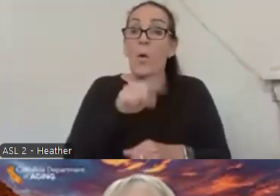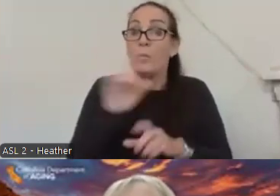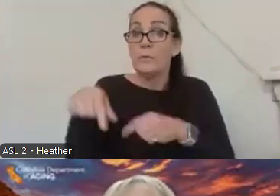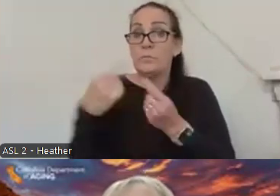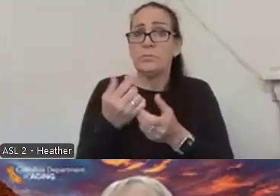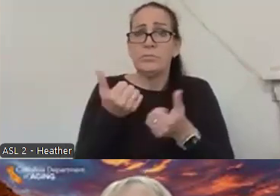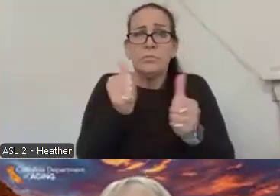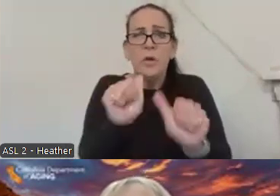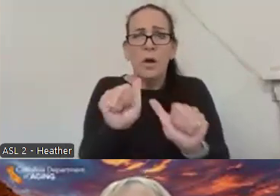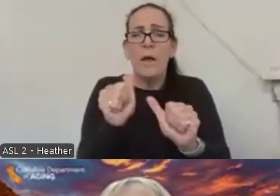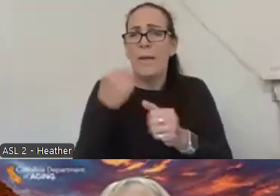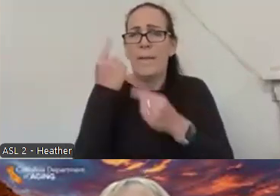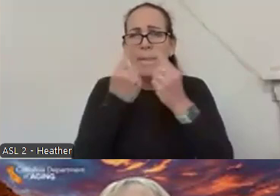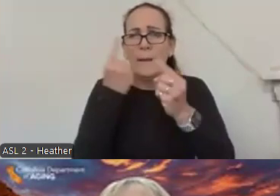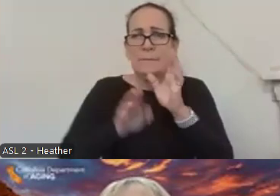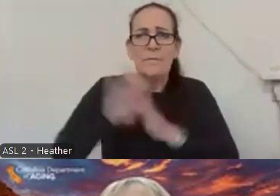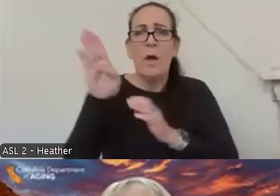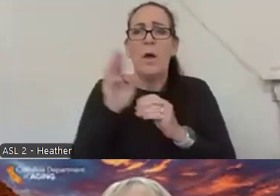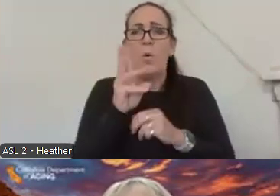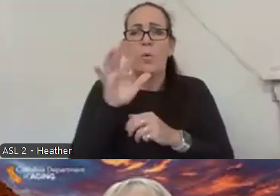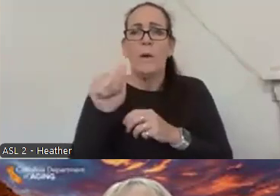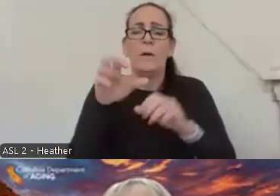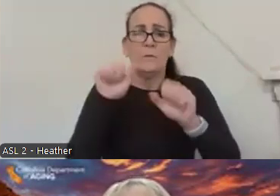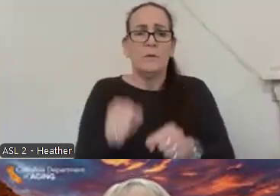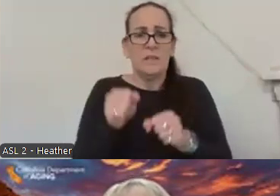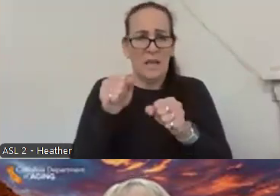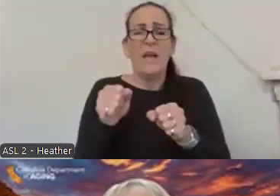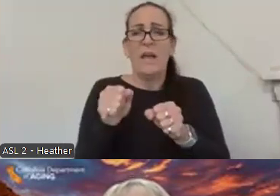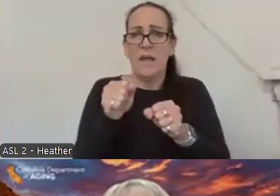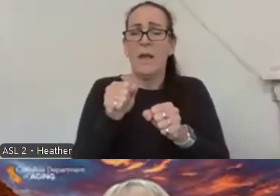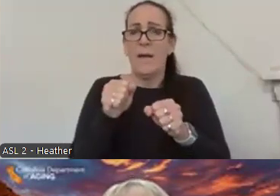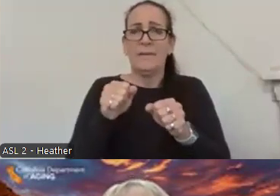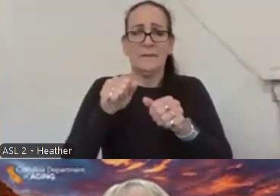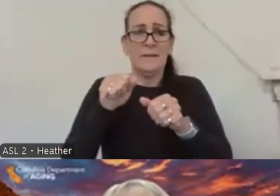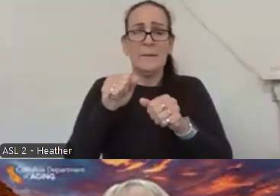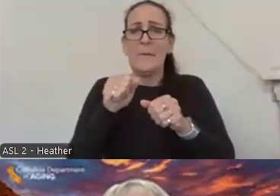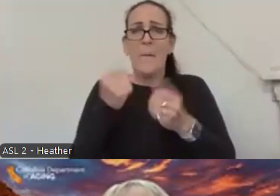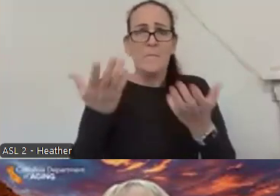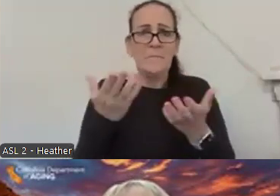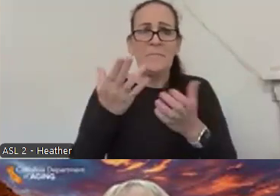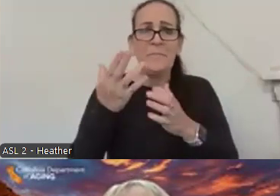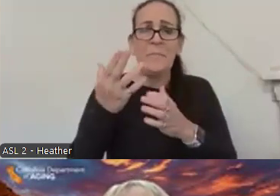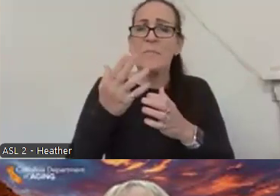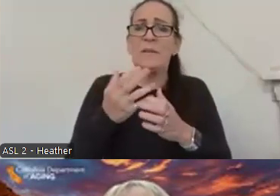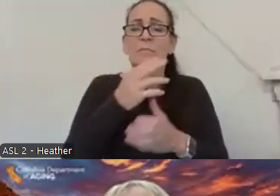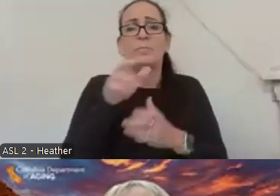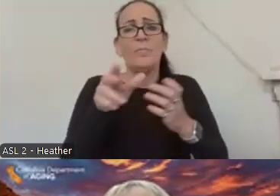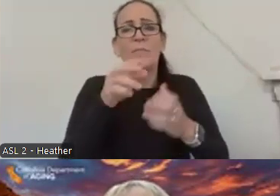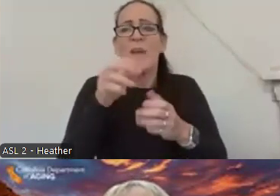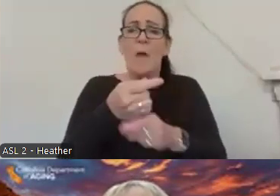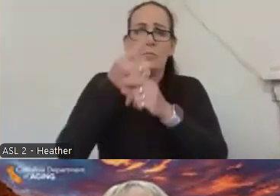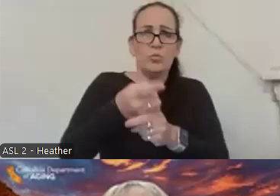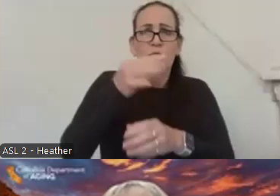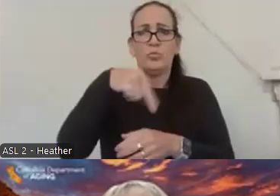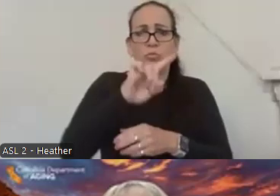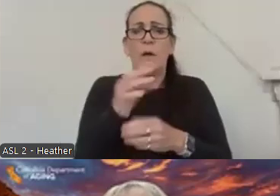think and develop ways to formalize this. Yeah. Not just, have it regular and voluntary, but have it formalized where